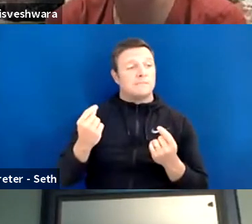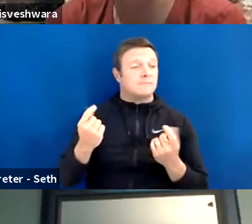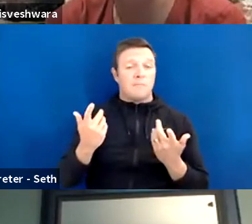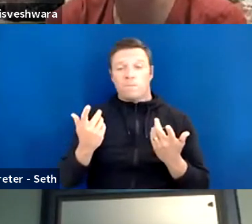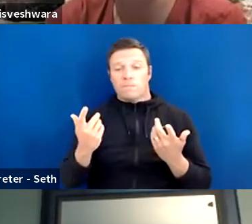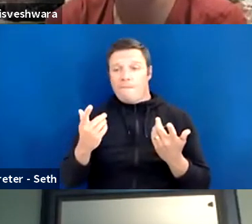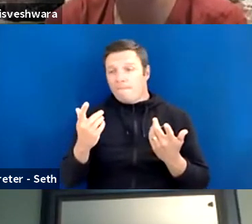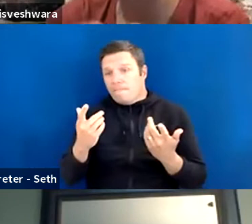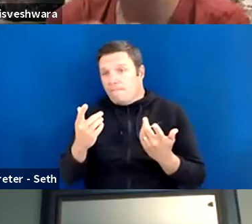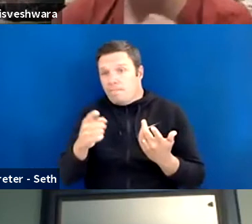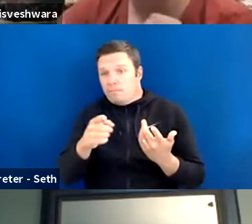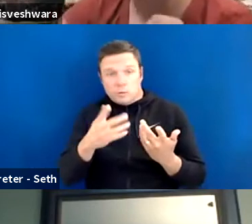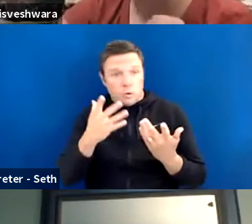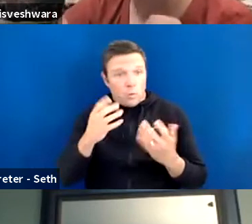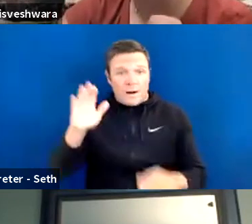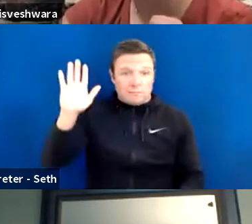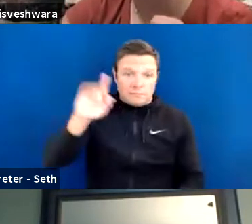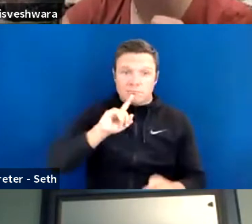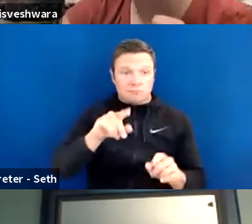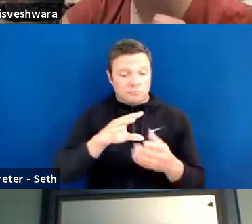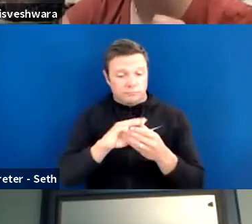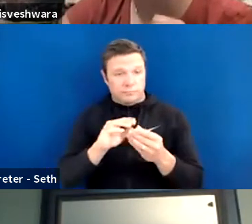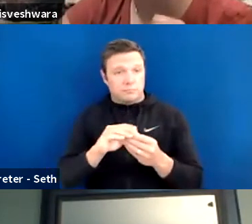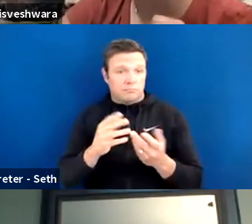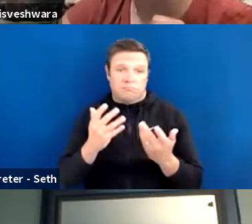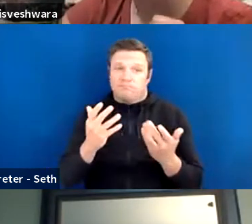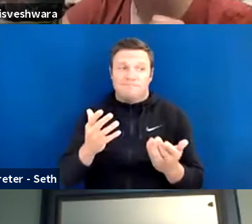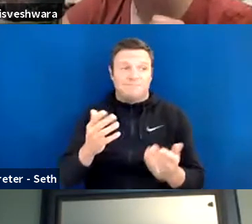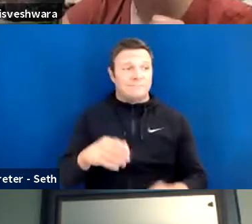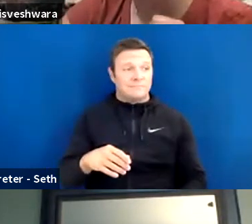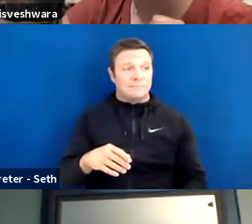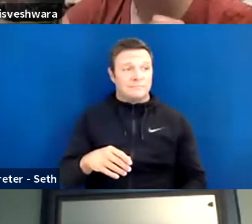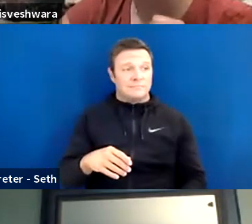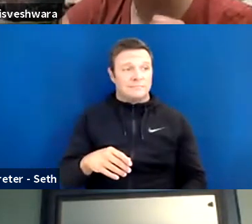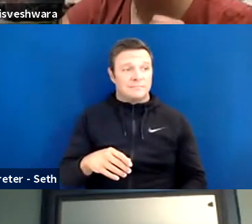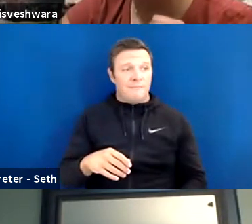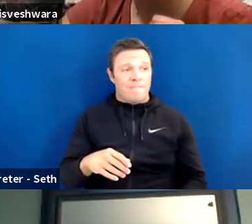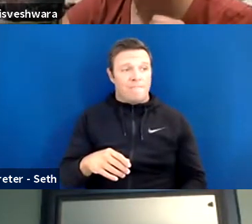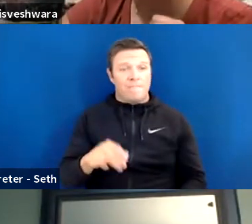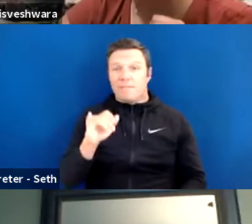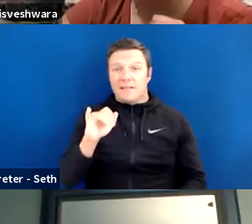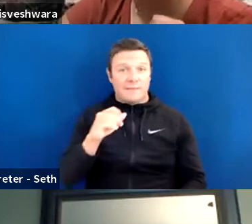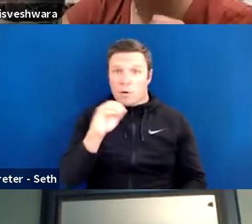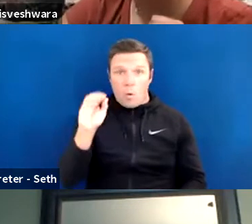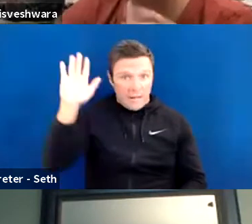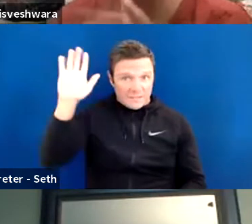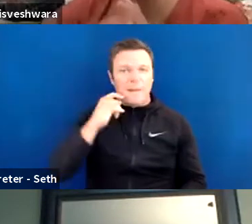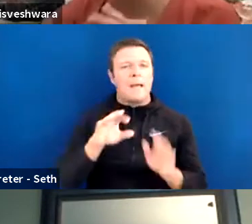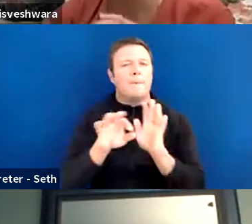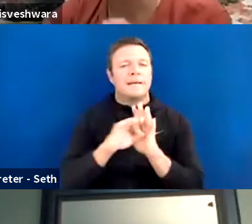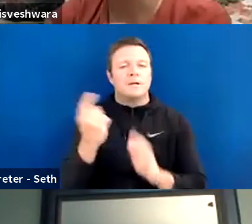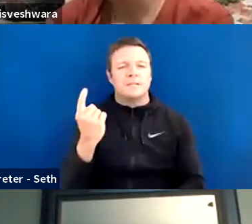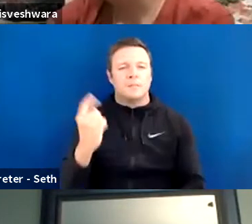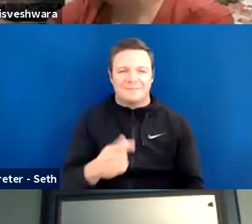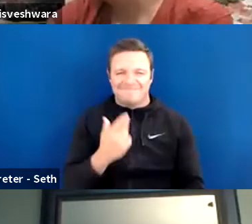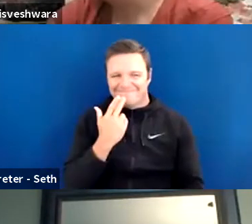on whoever wants to answer these questions. If we get a little bit of silence, I might pick on a couple of names. And so the first